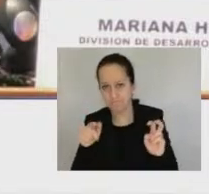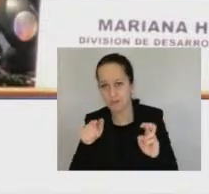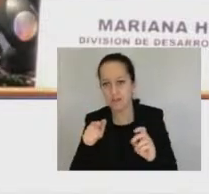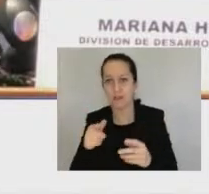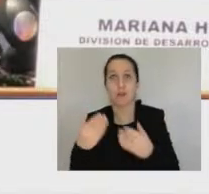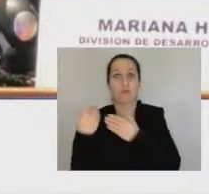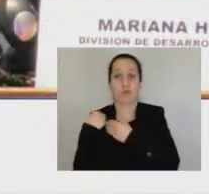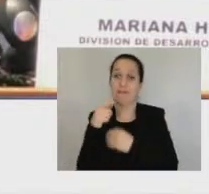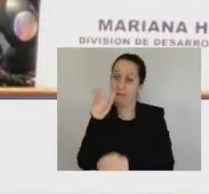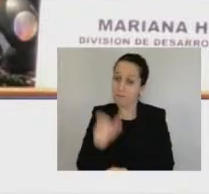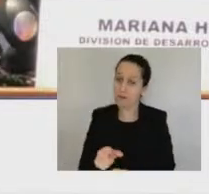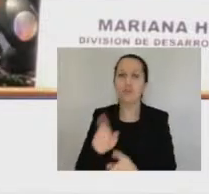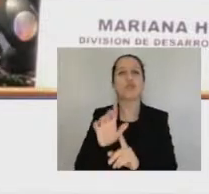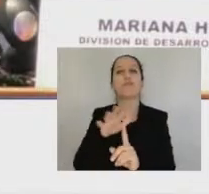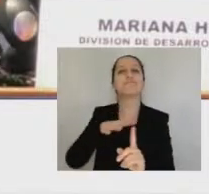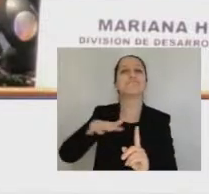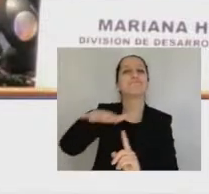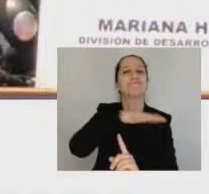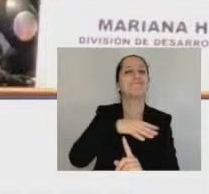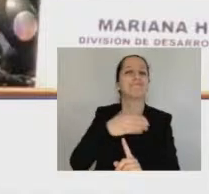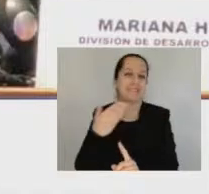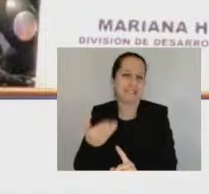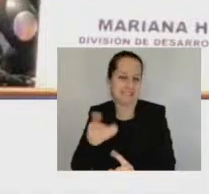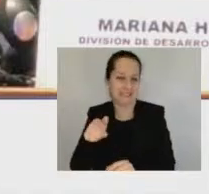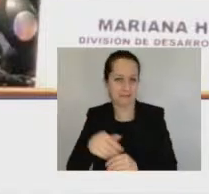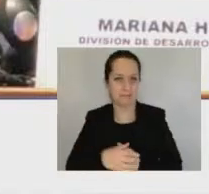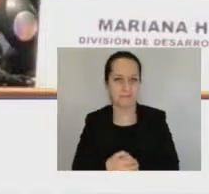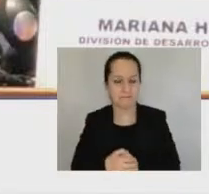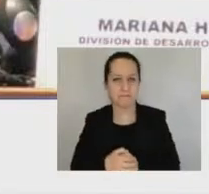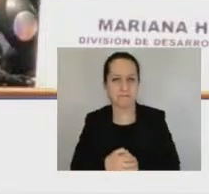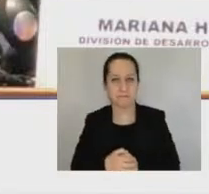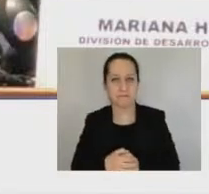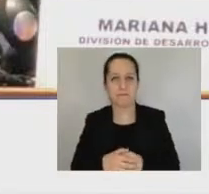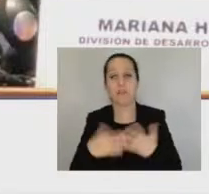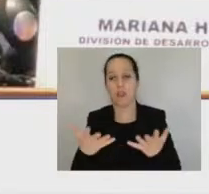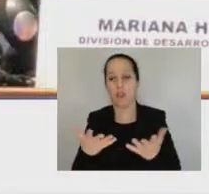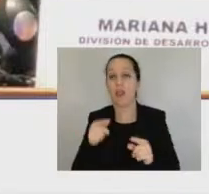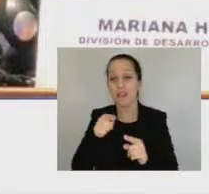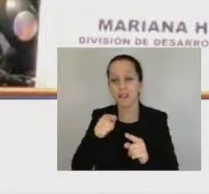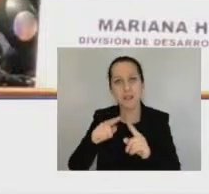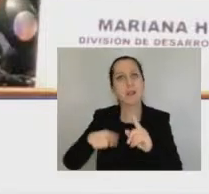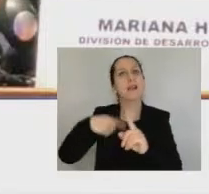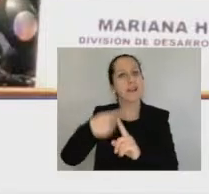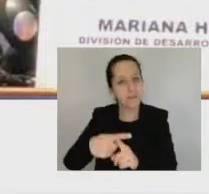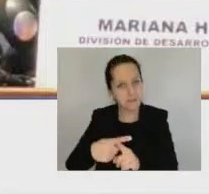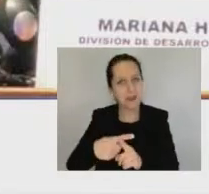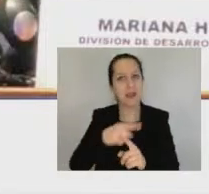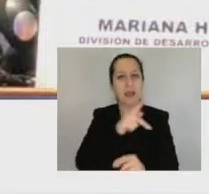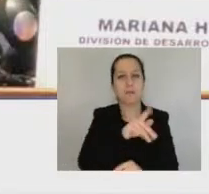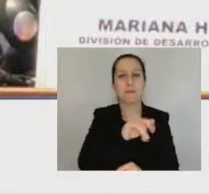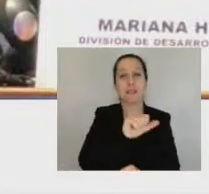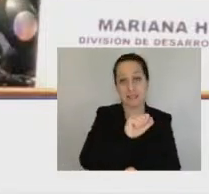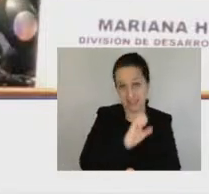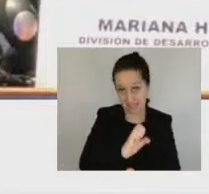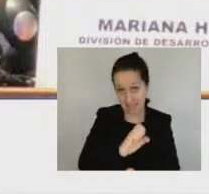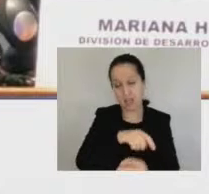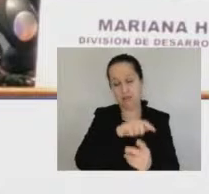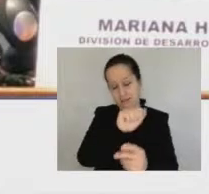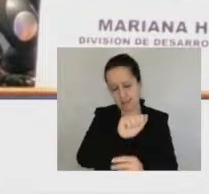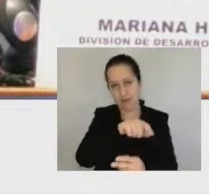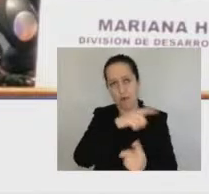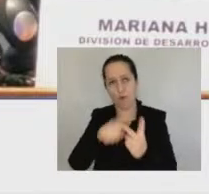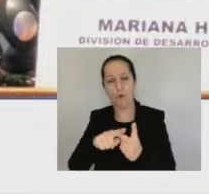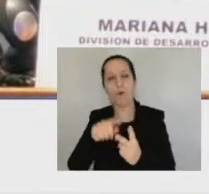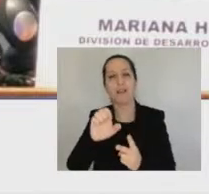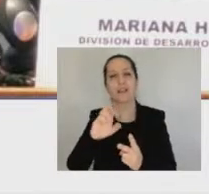do this? Well, we also want to replicate this at PIT and ERSA to see